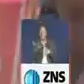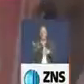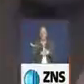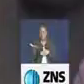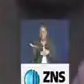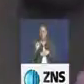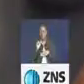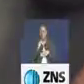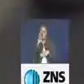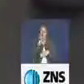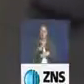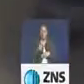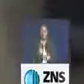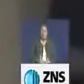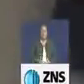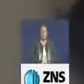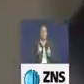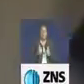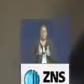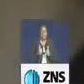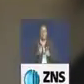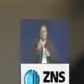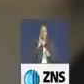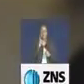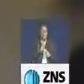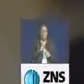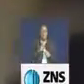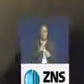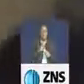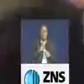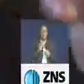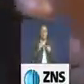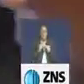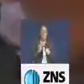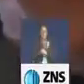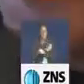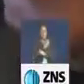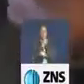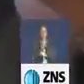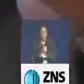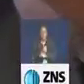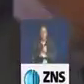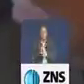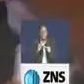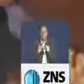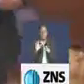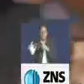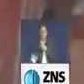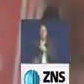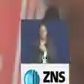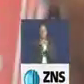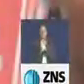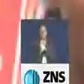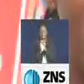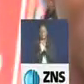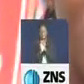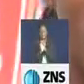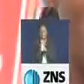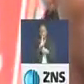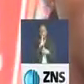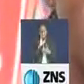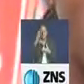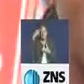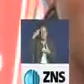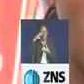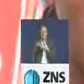I have to find something to live, and I have to stay strong, stay safe, believe in